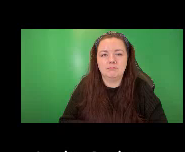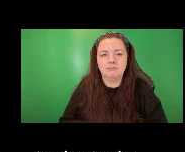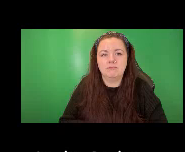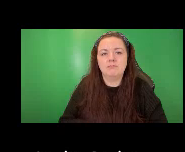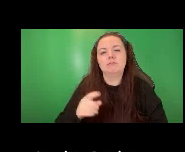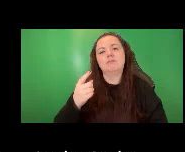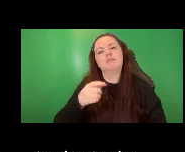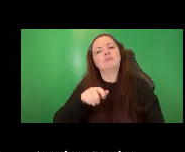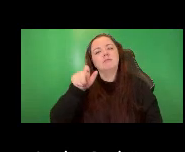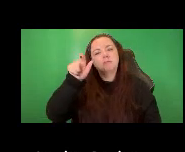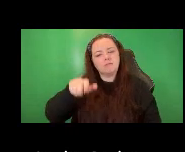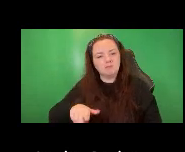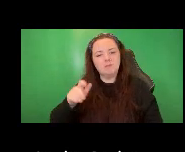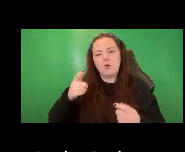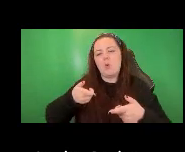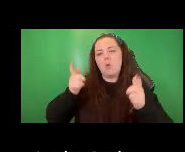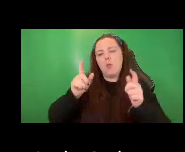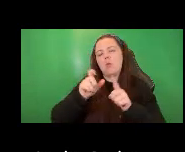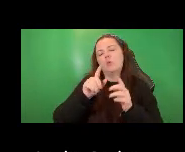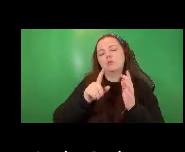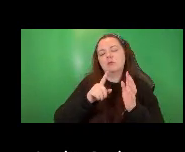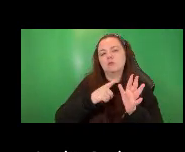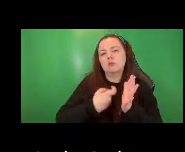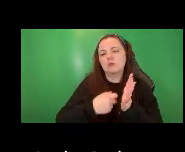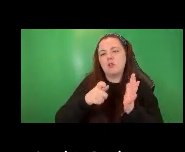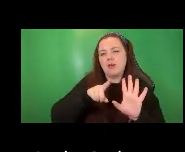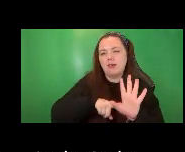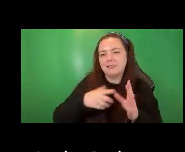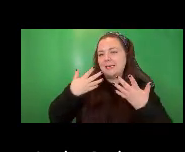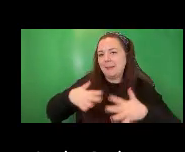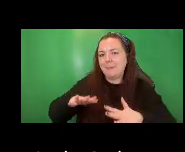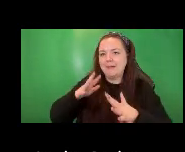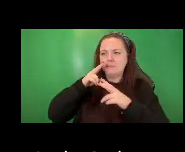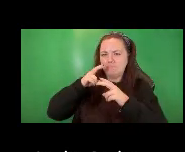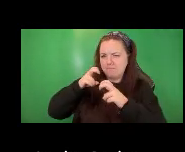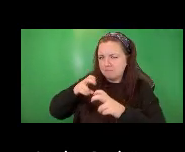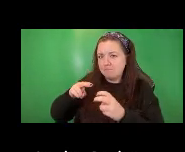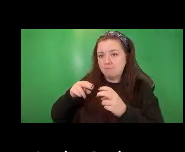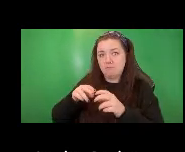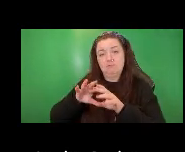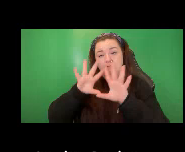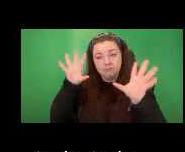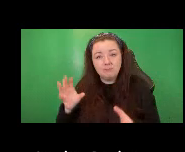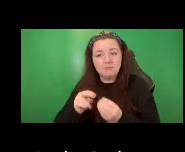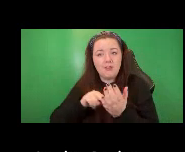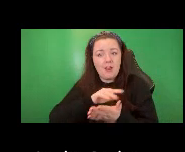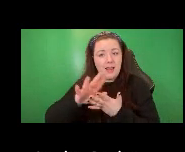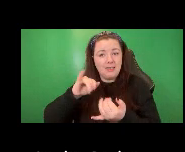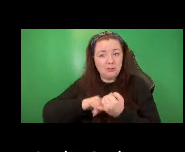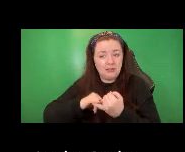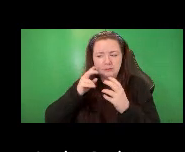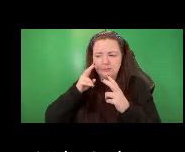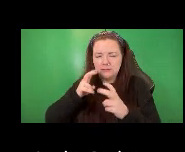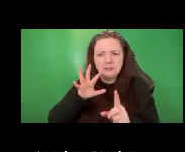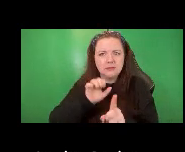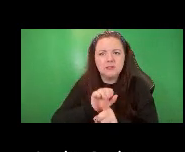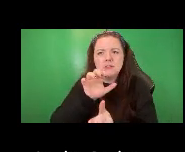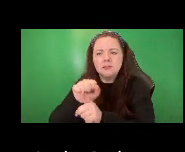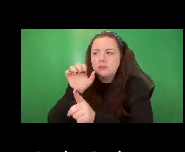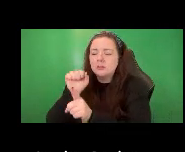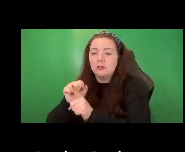Lord Darcy did an investigation of the NHS and found lots